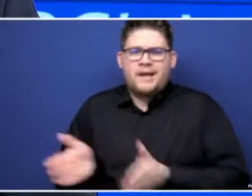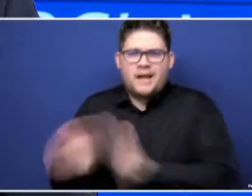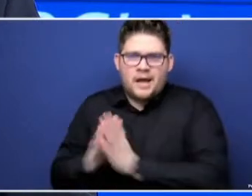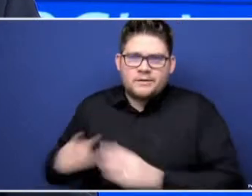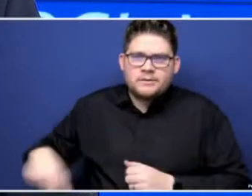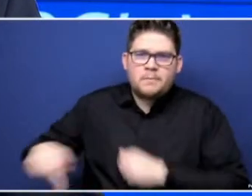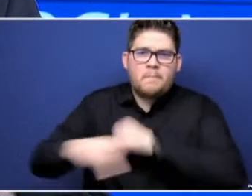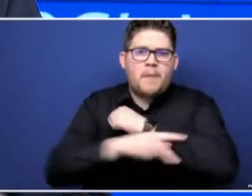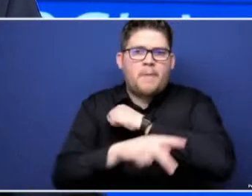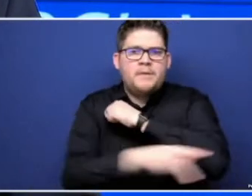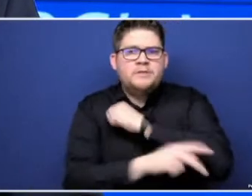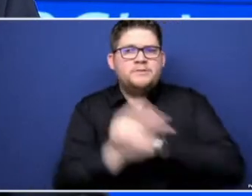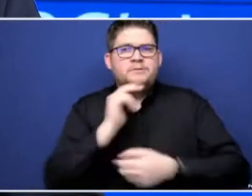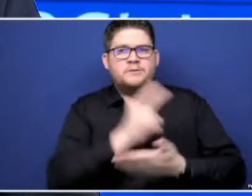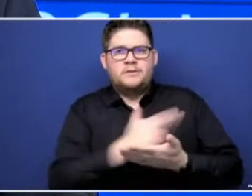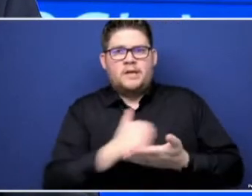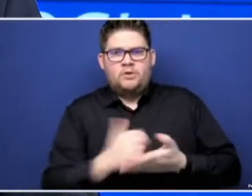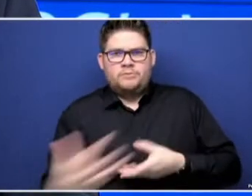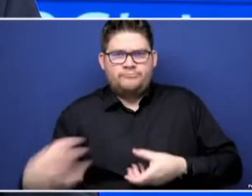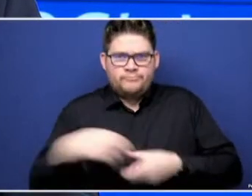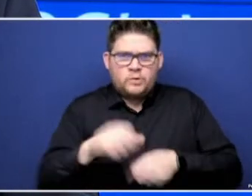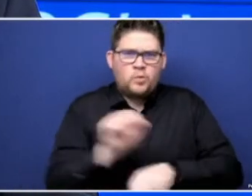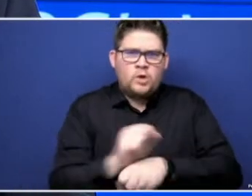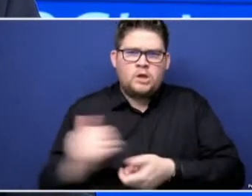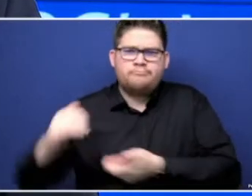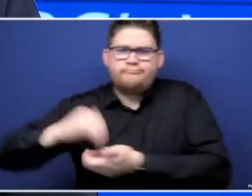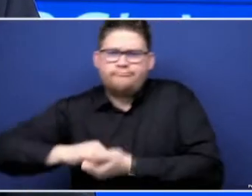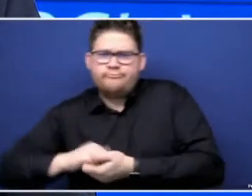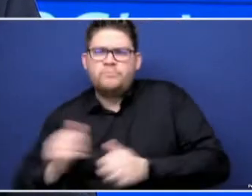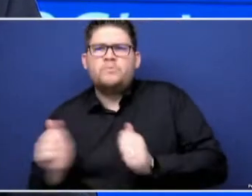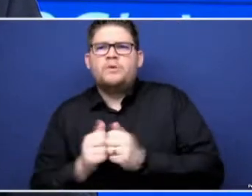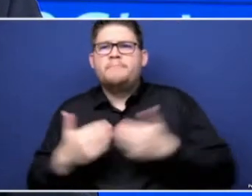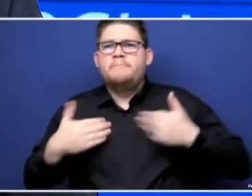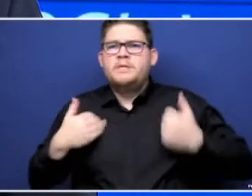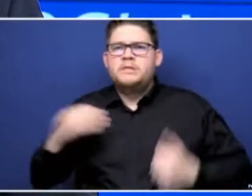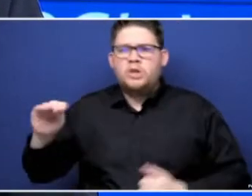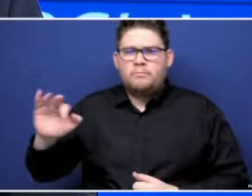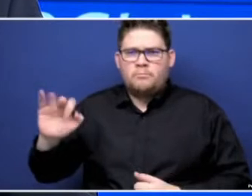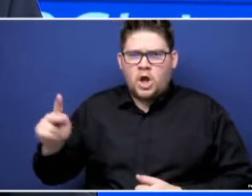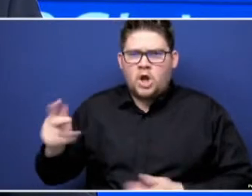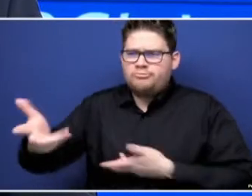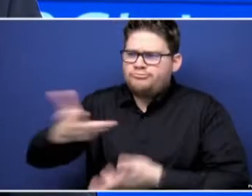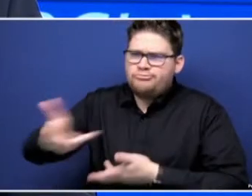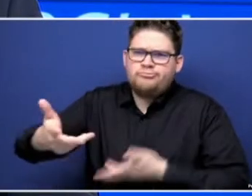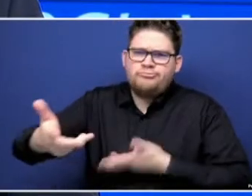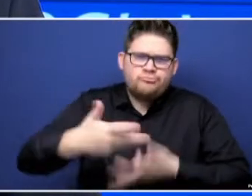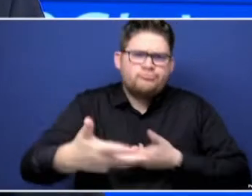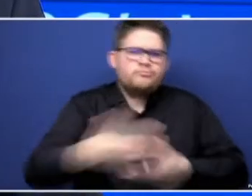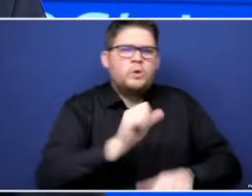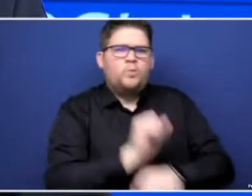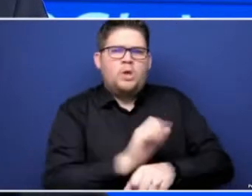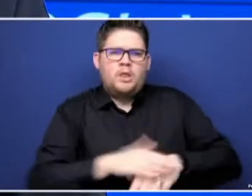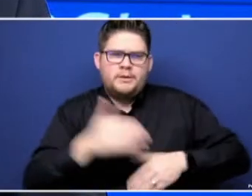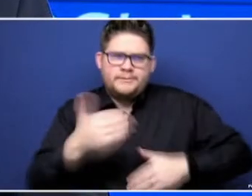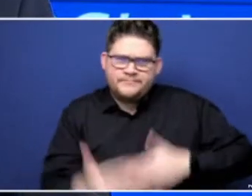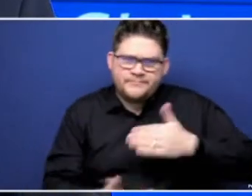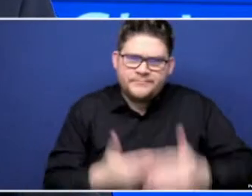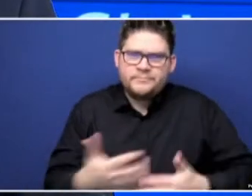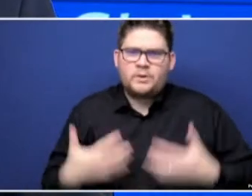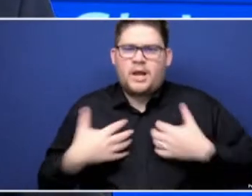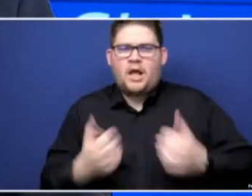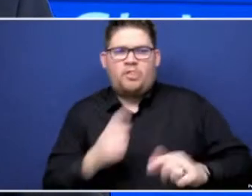pay, others are not, and we're trying to balance that out in a way that meets the needs of our immunization process and also